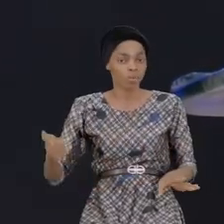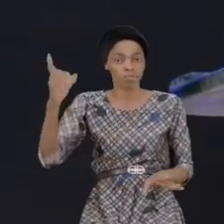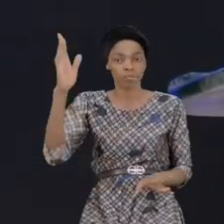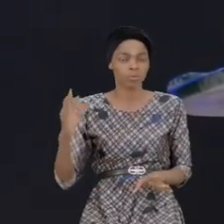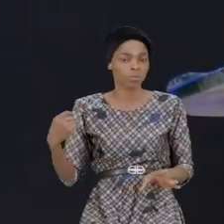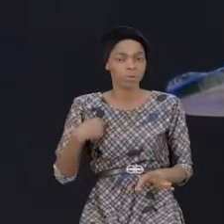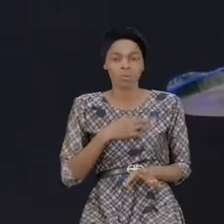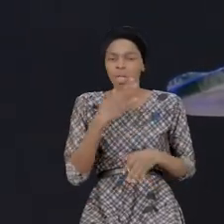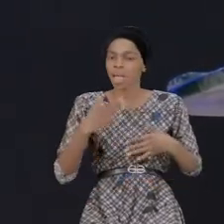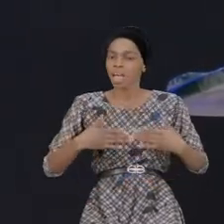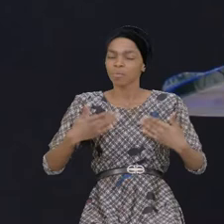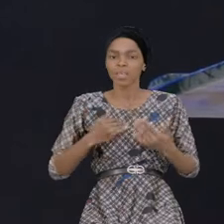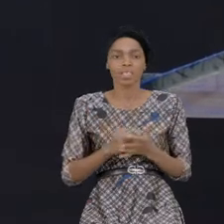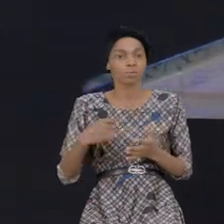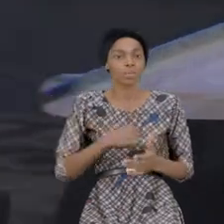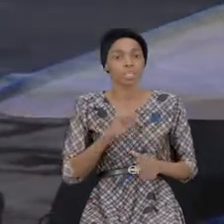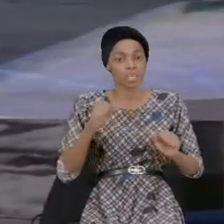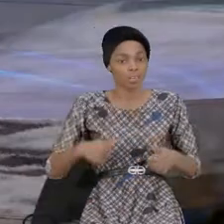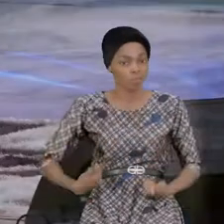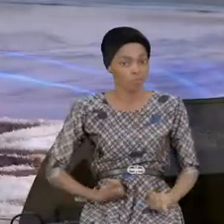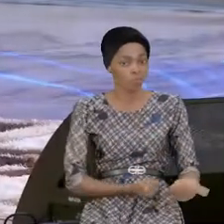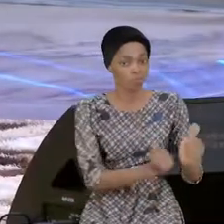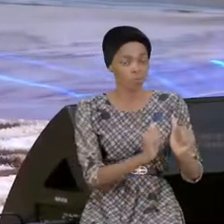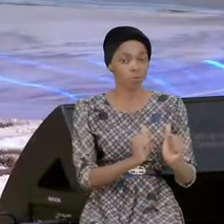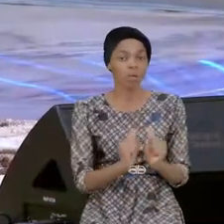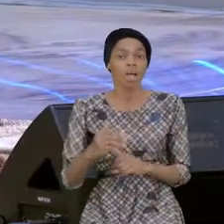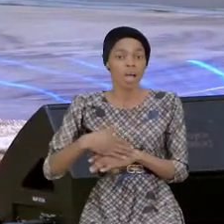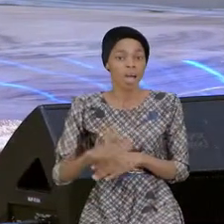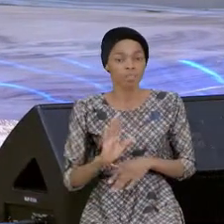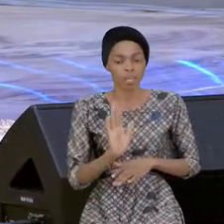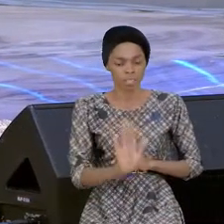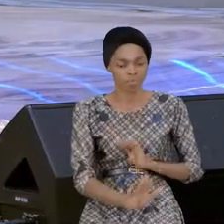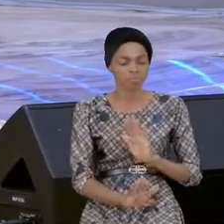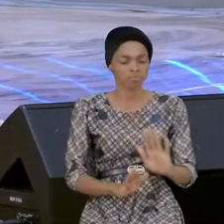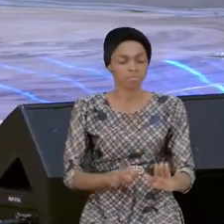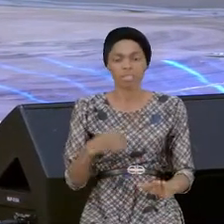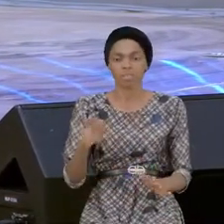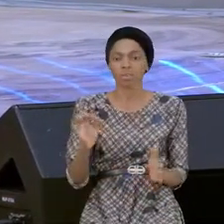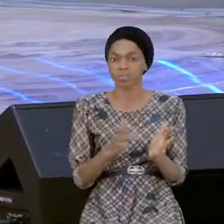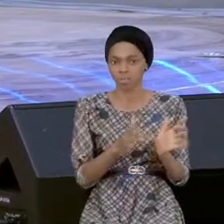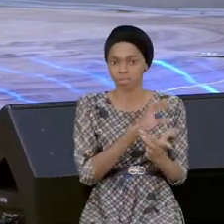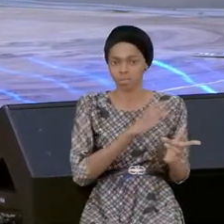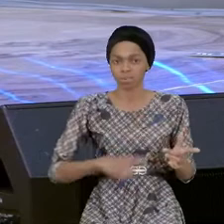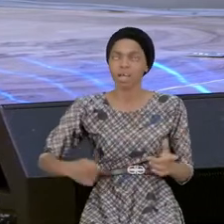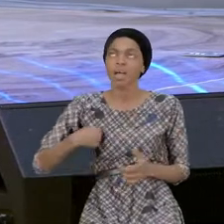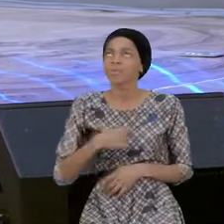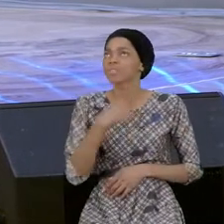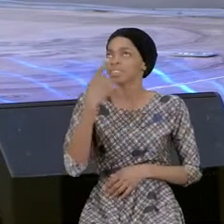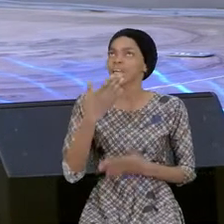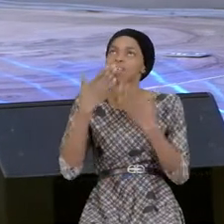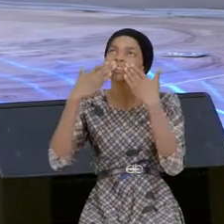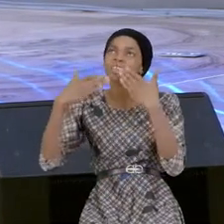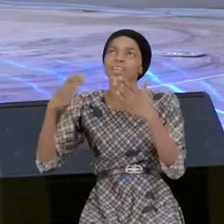follow after the precepts of the Lord, and we say, "Lord, I thank you. You prayed for your